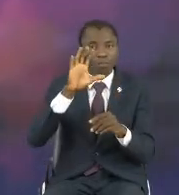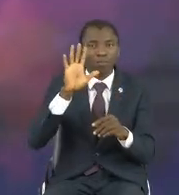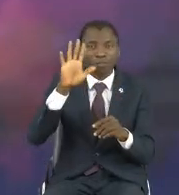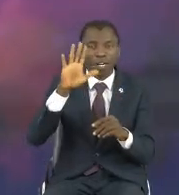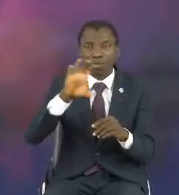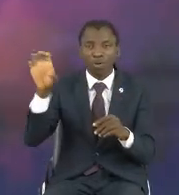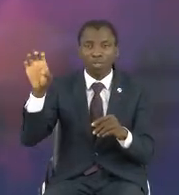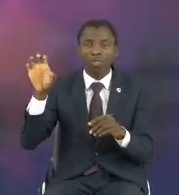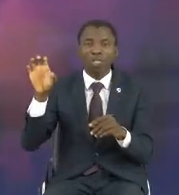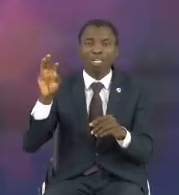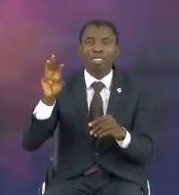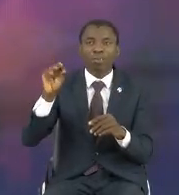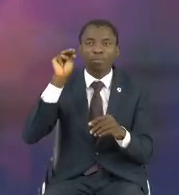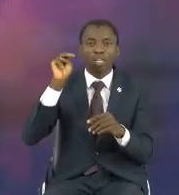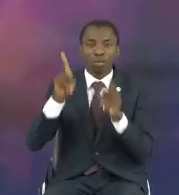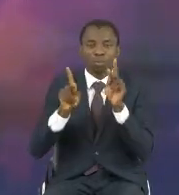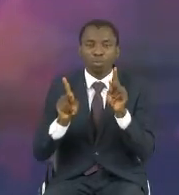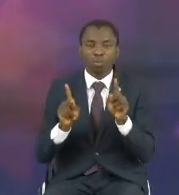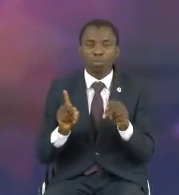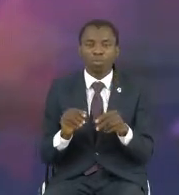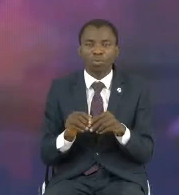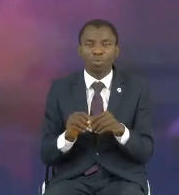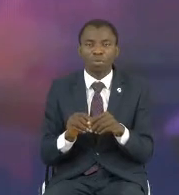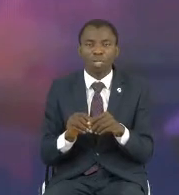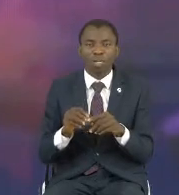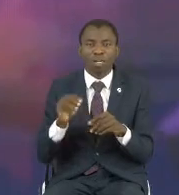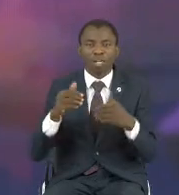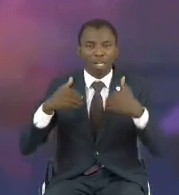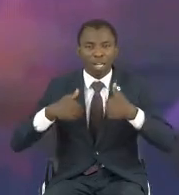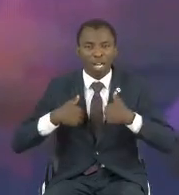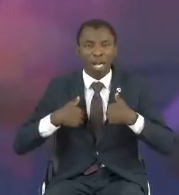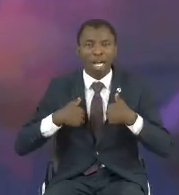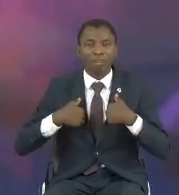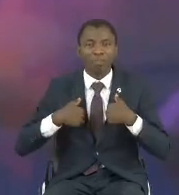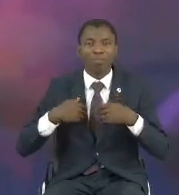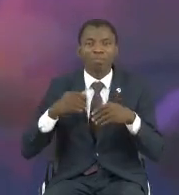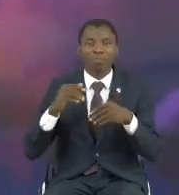500 million have contracted